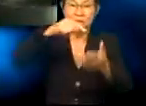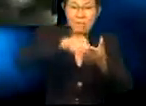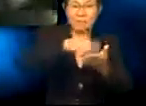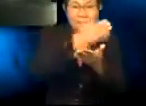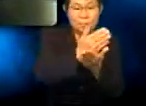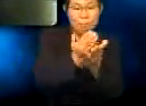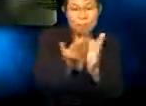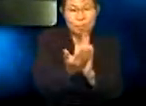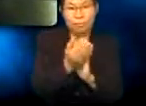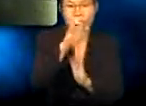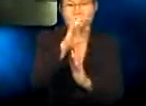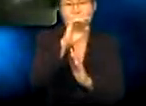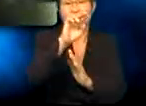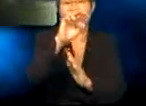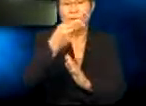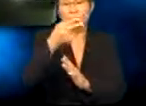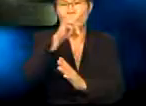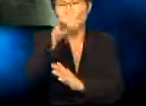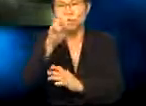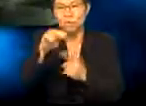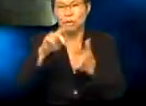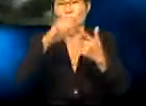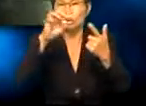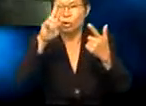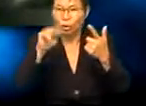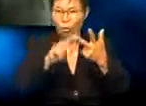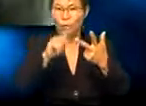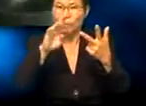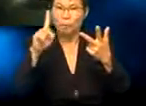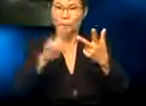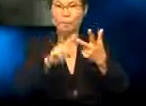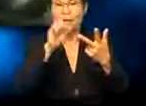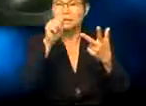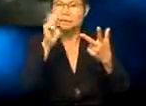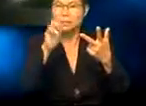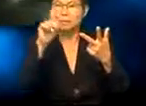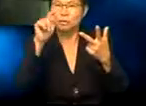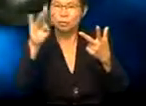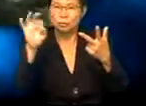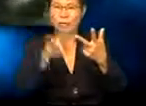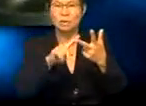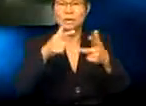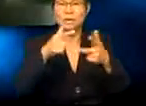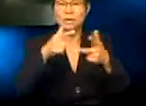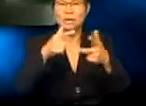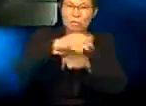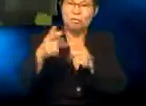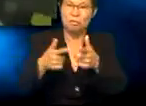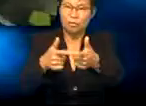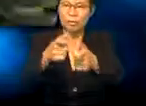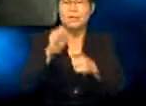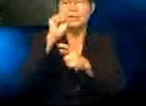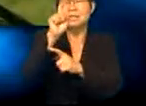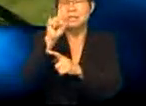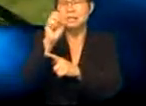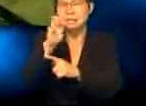These parts are rhizomes, corms, bulbs, stem tubers, leaves, runners, stem cuttings, and